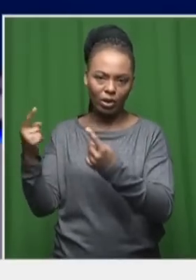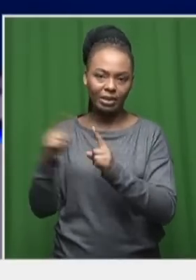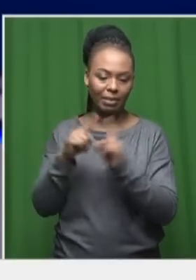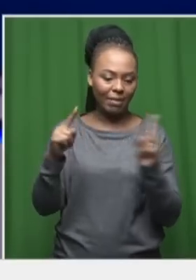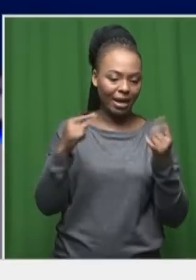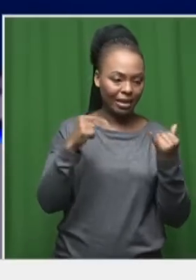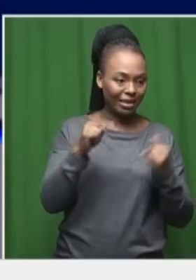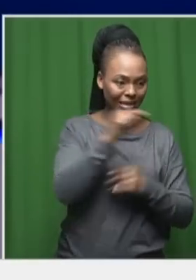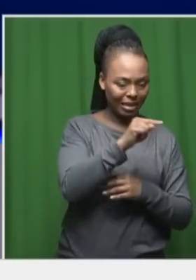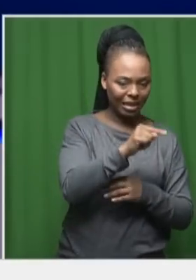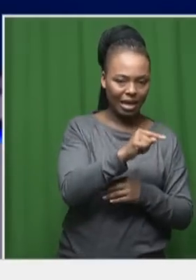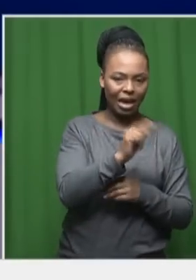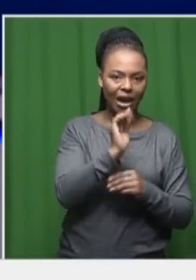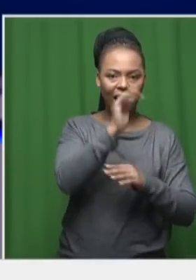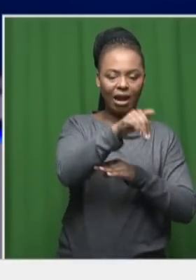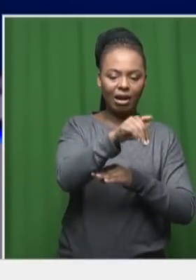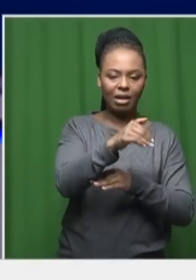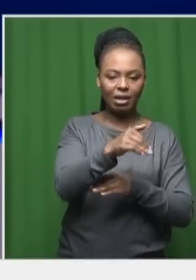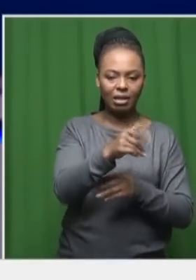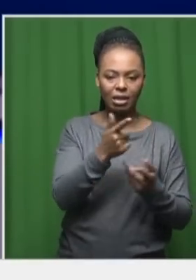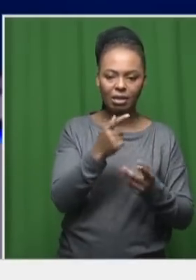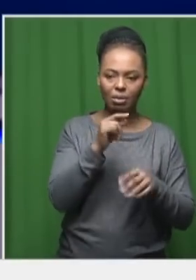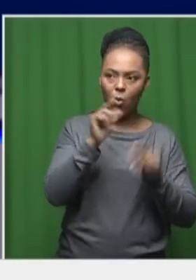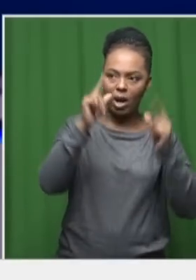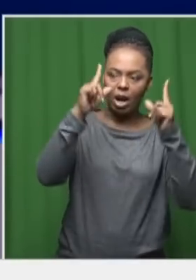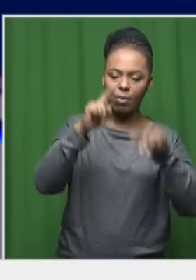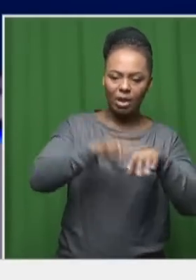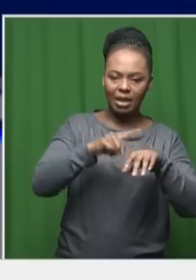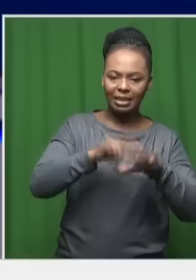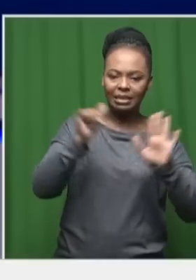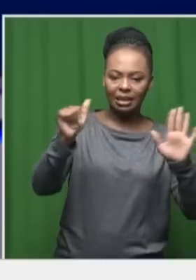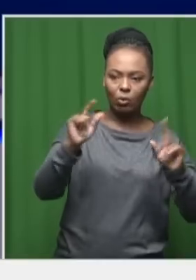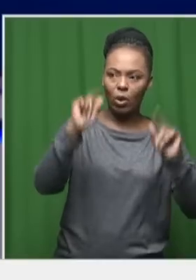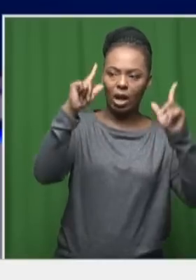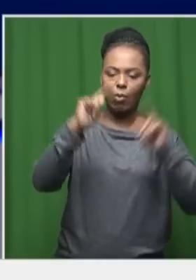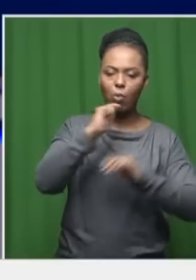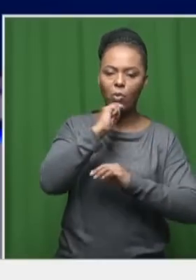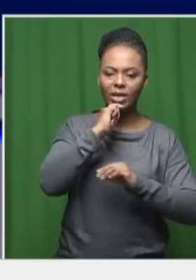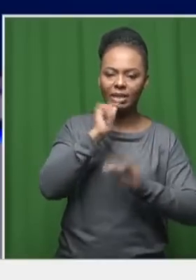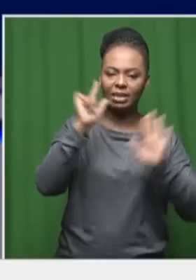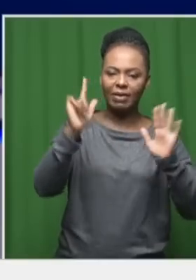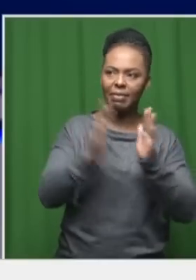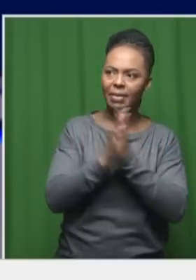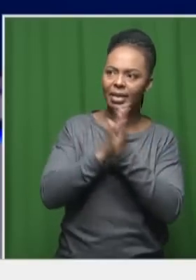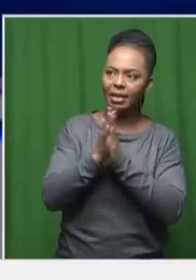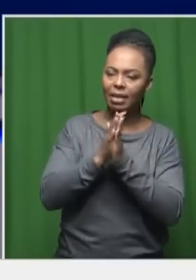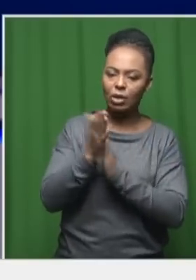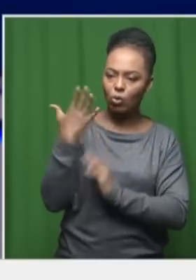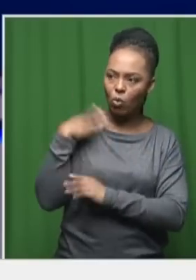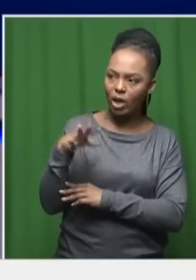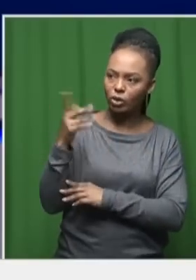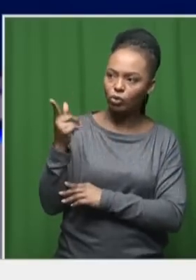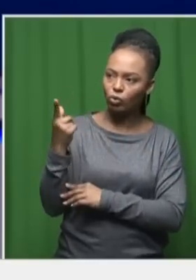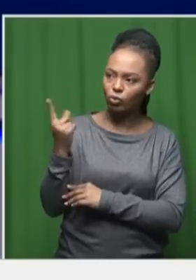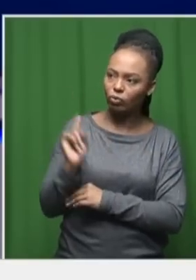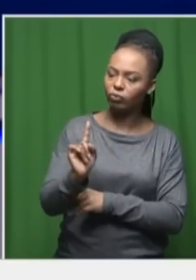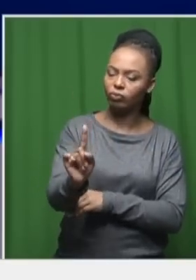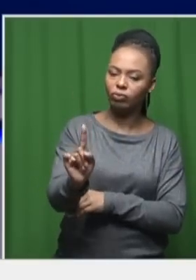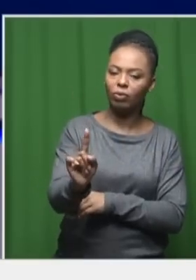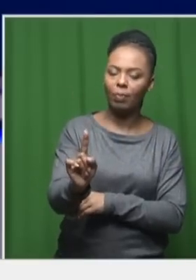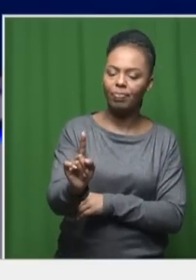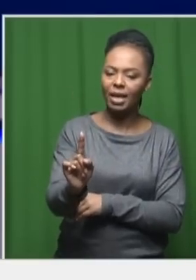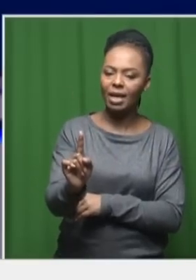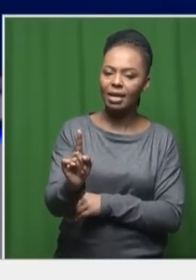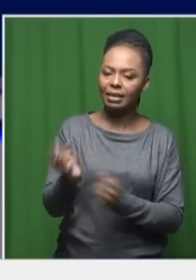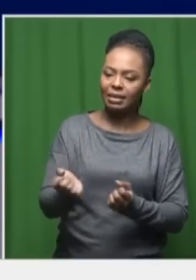we didn't wake you up in the morning, 7 in the morning or 6 in the morning, say, hey, we are so desperate, please come serve us. You wanted to put your best foot forward. But then it would